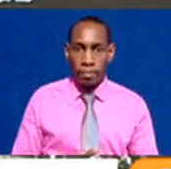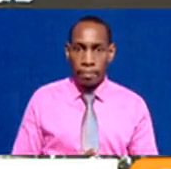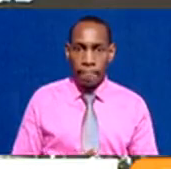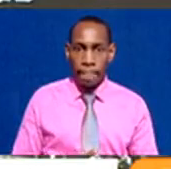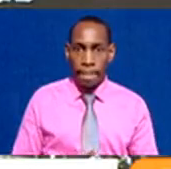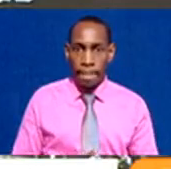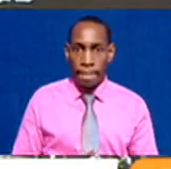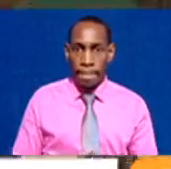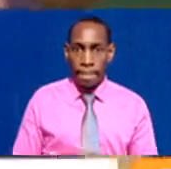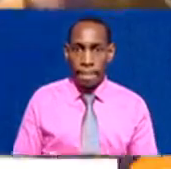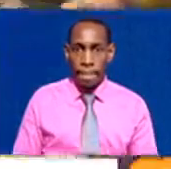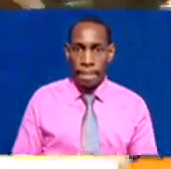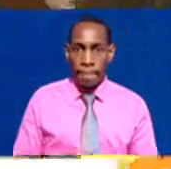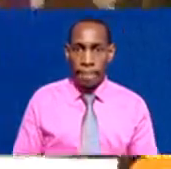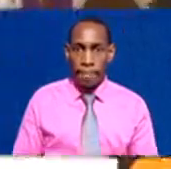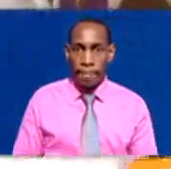canonization.